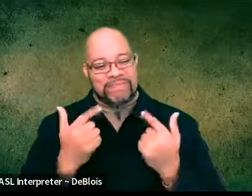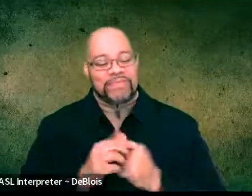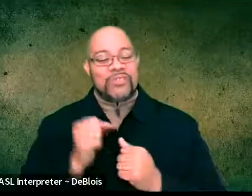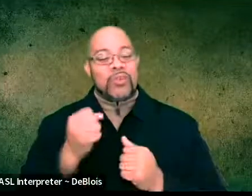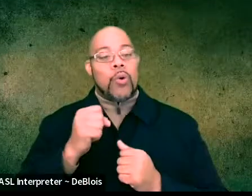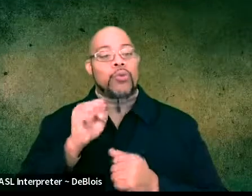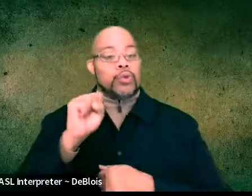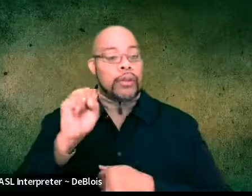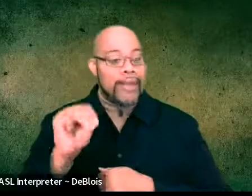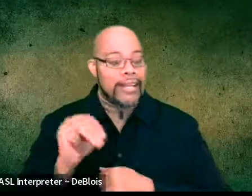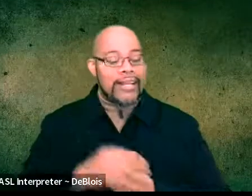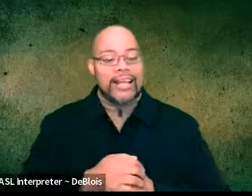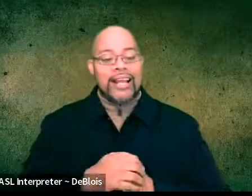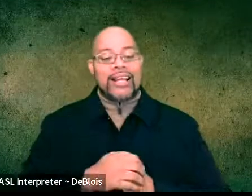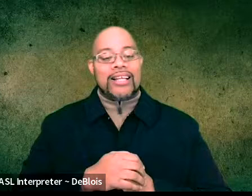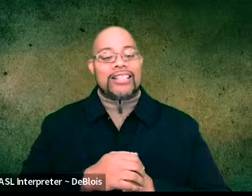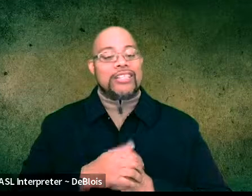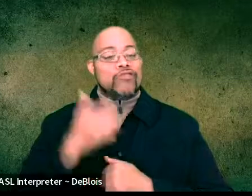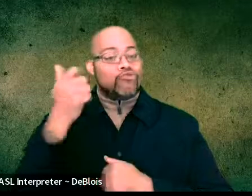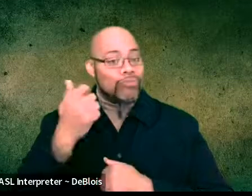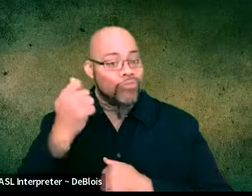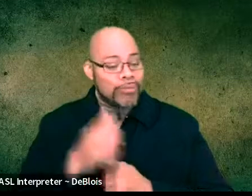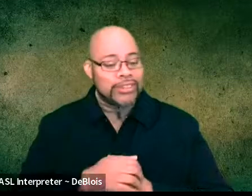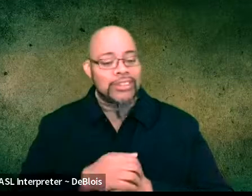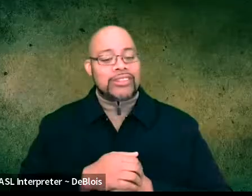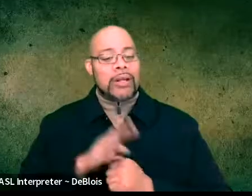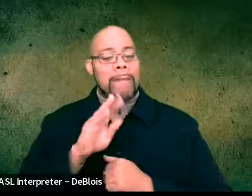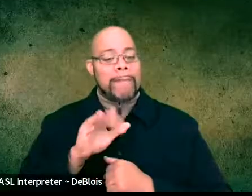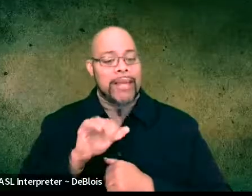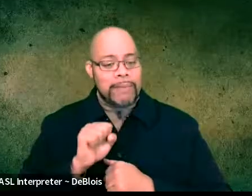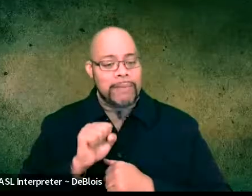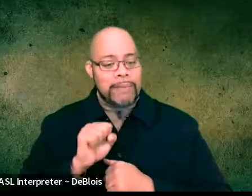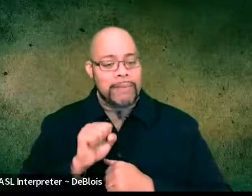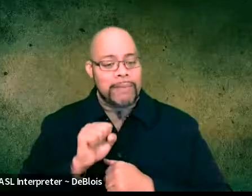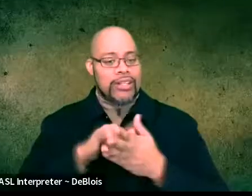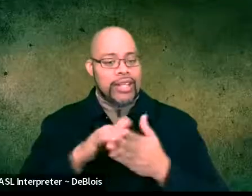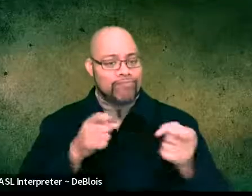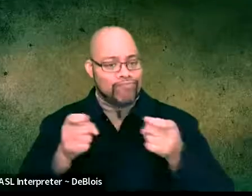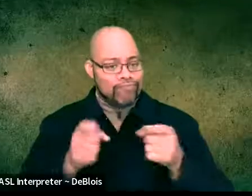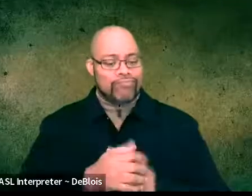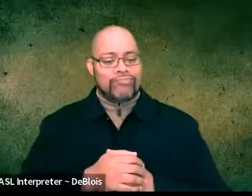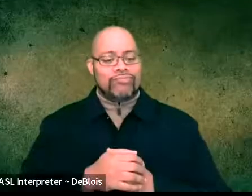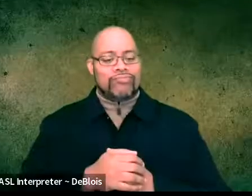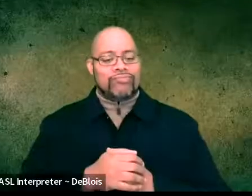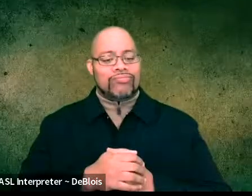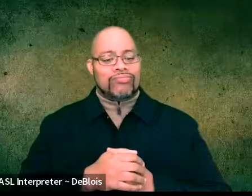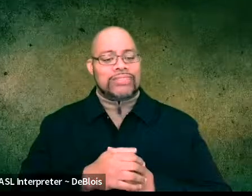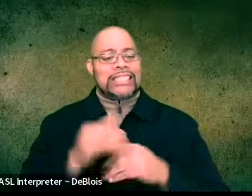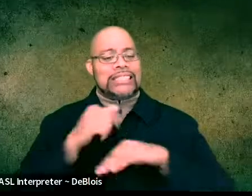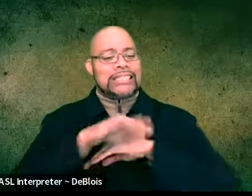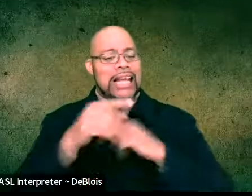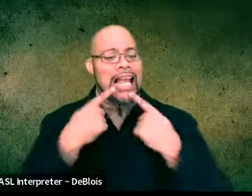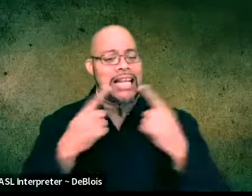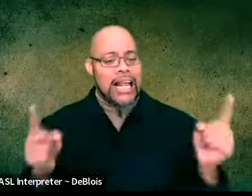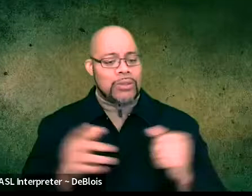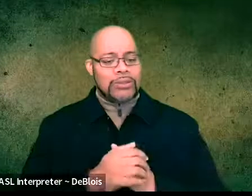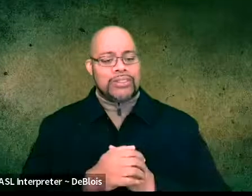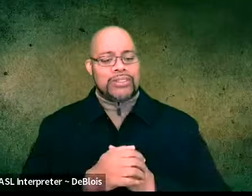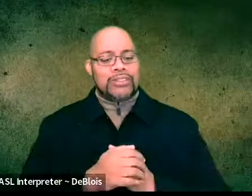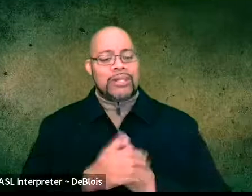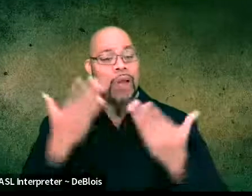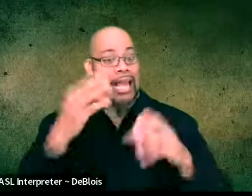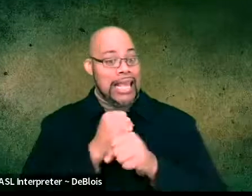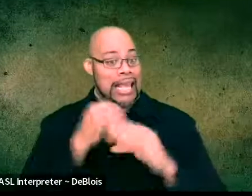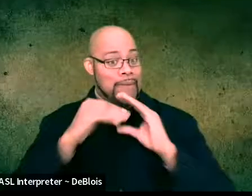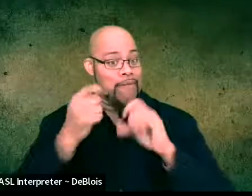Social media, your subscriptions on BIMS, I handle that. Sending out certain announcements. You're probably gonna get an email